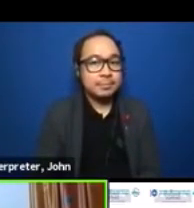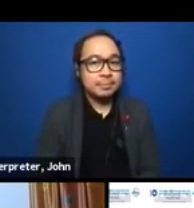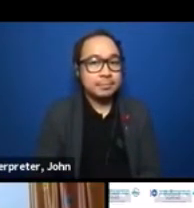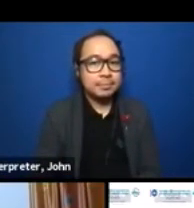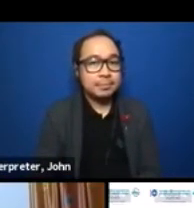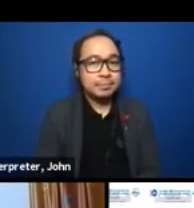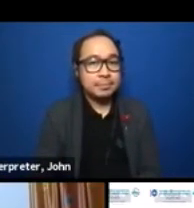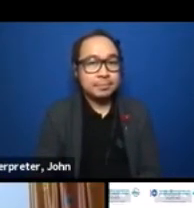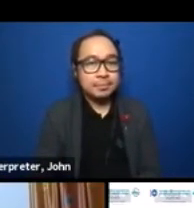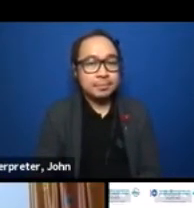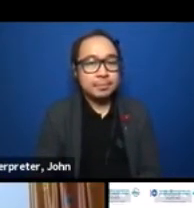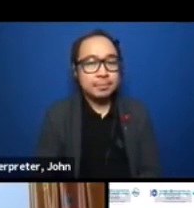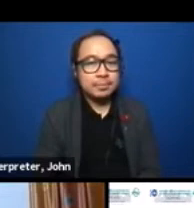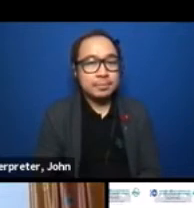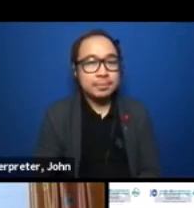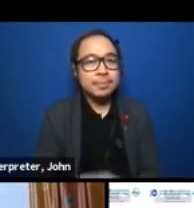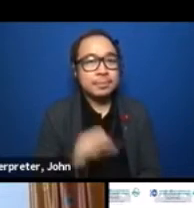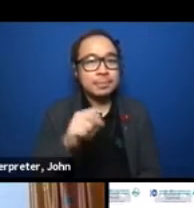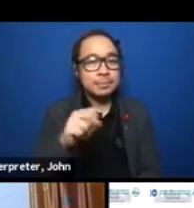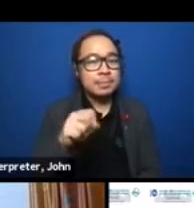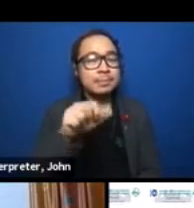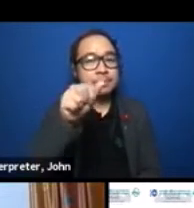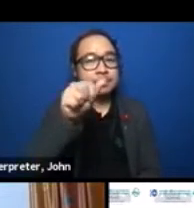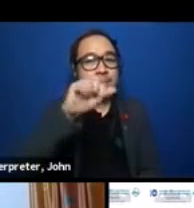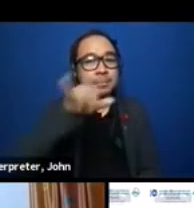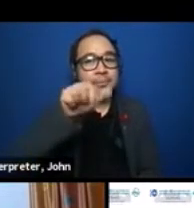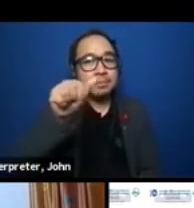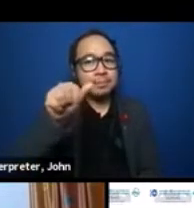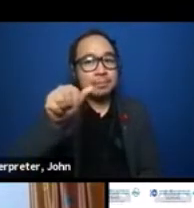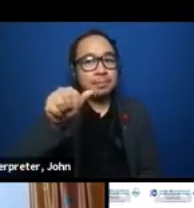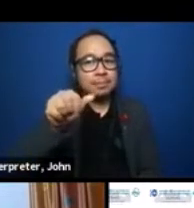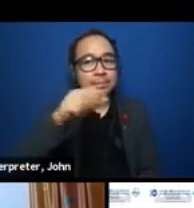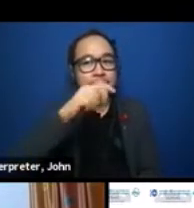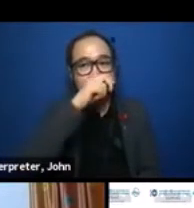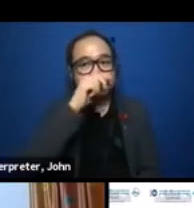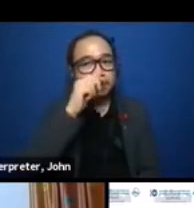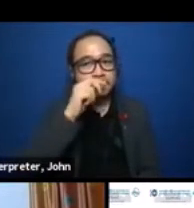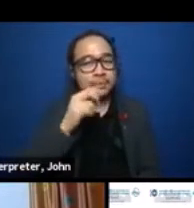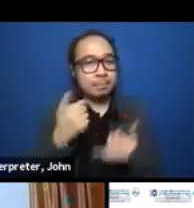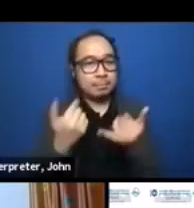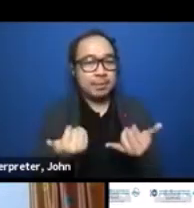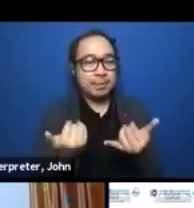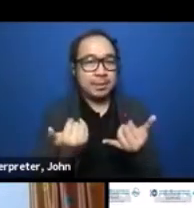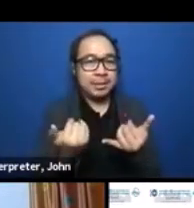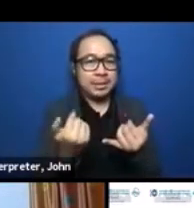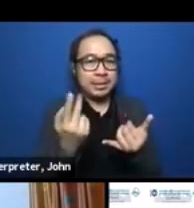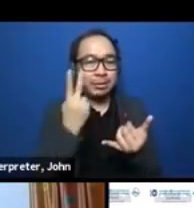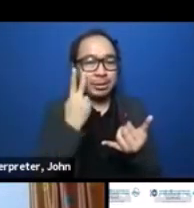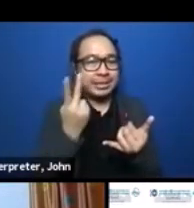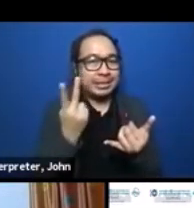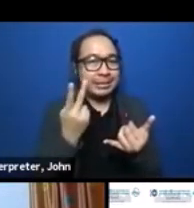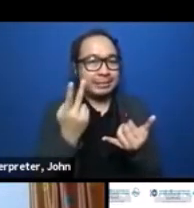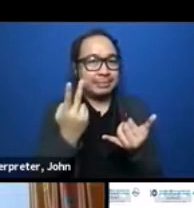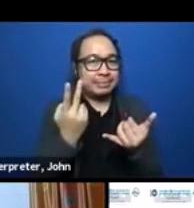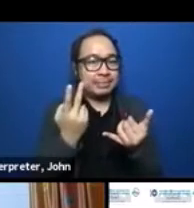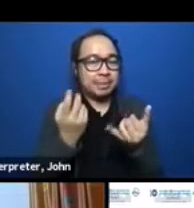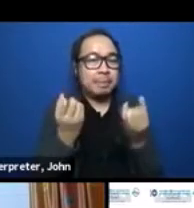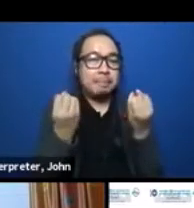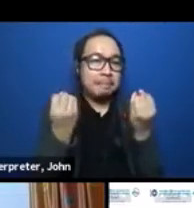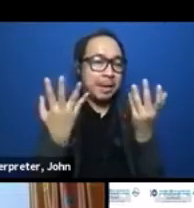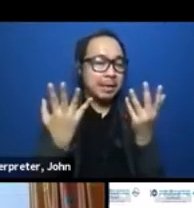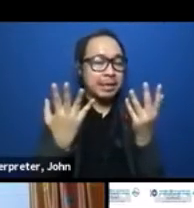Yeah, so Ajay here. So yes, I think I'm not aware about many of the studies which have been done to look